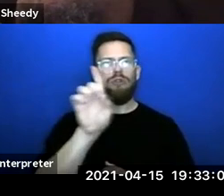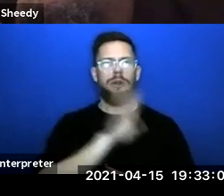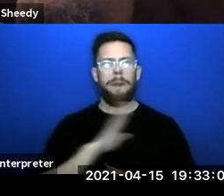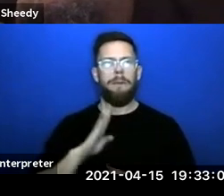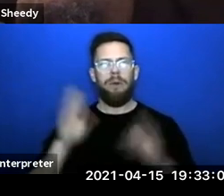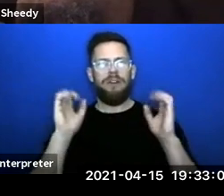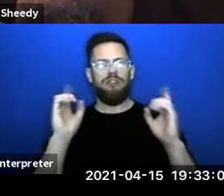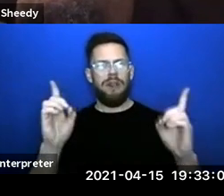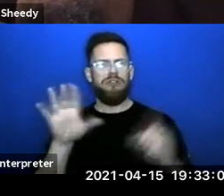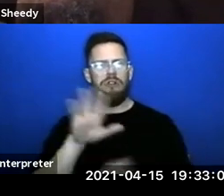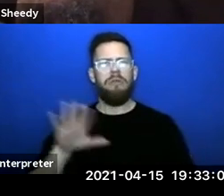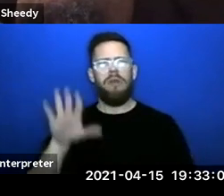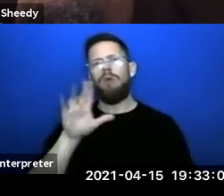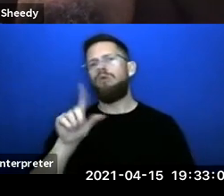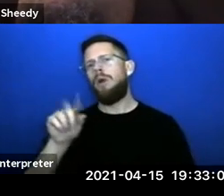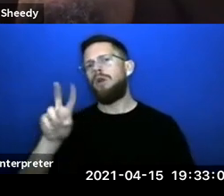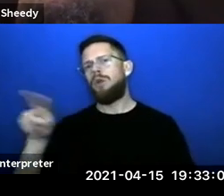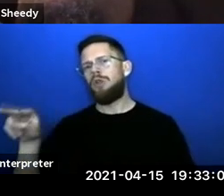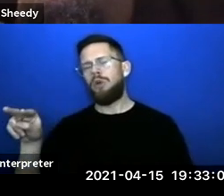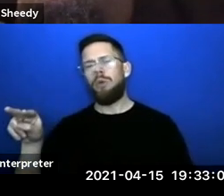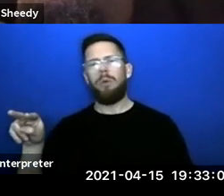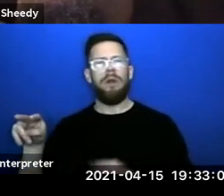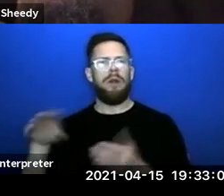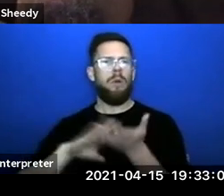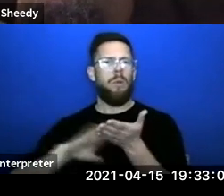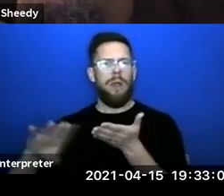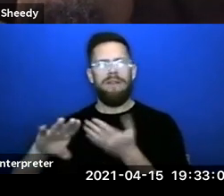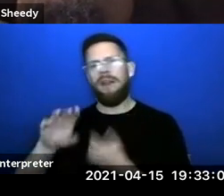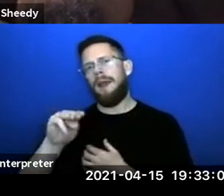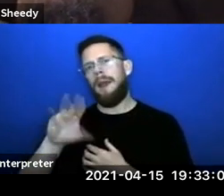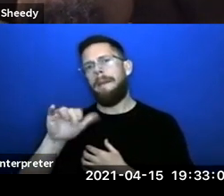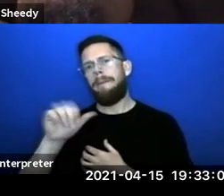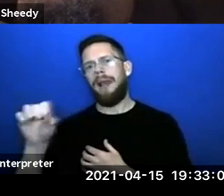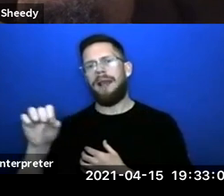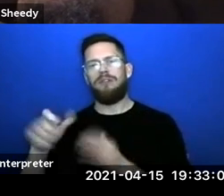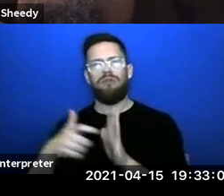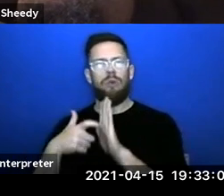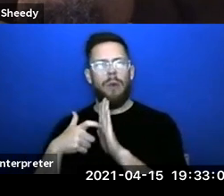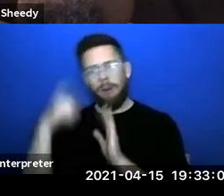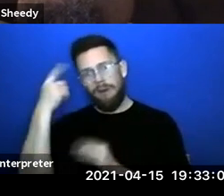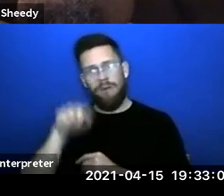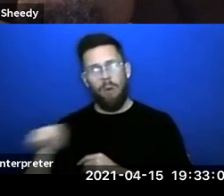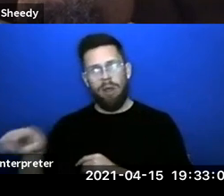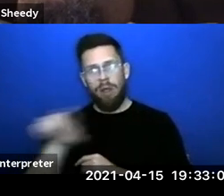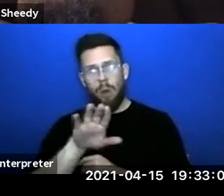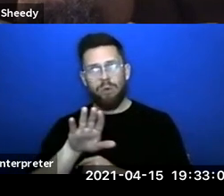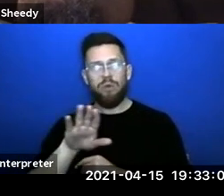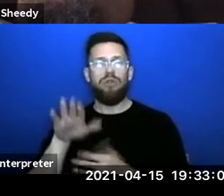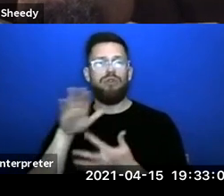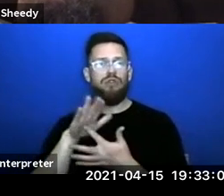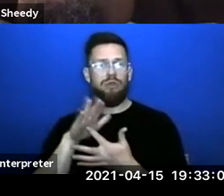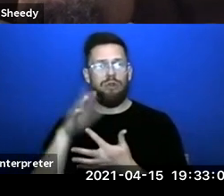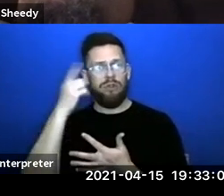of 2022 and waiving that MCAS requirement for those juniors as part of their